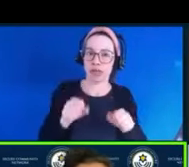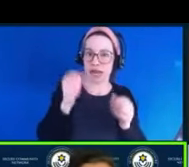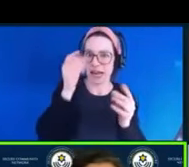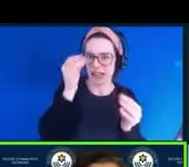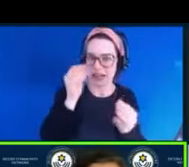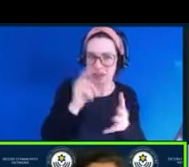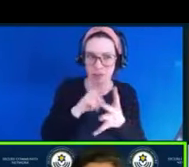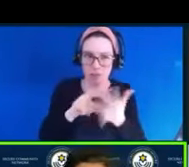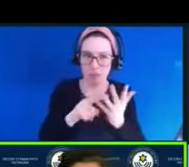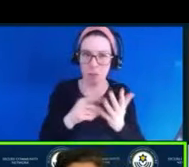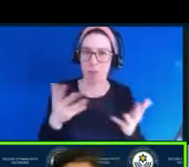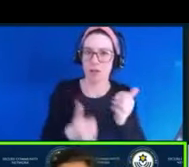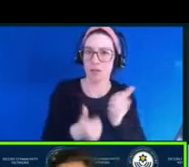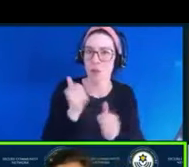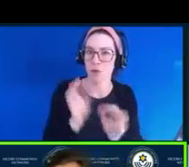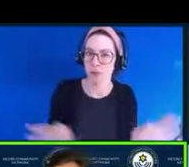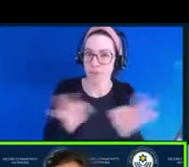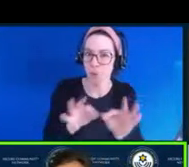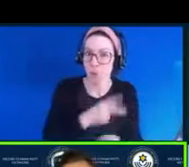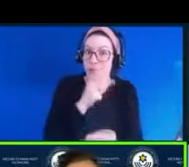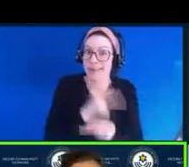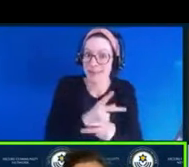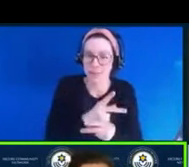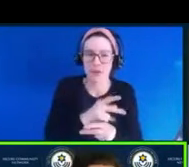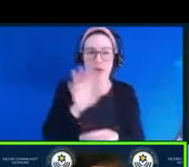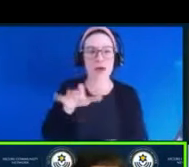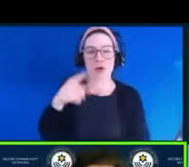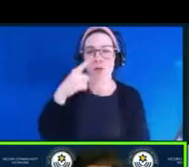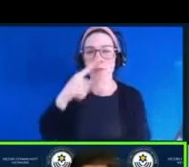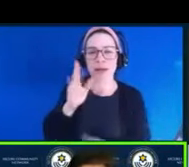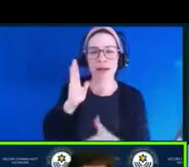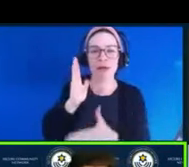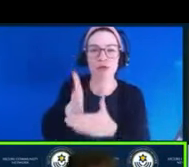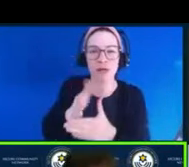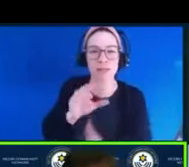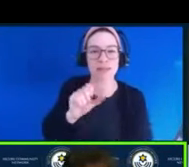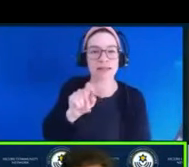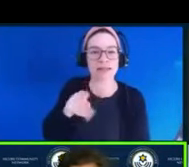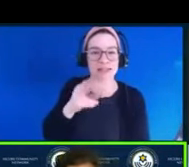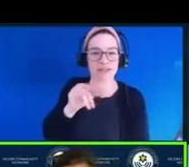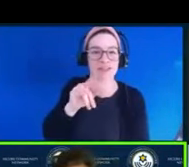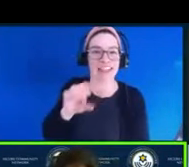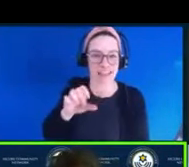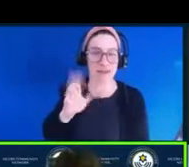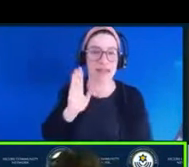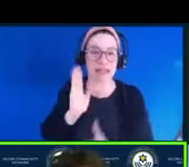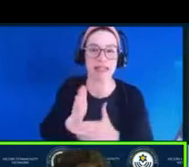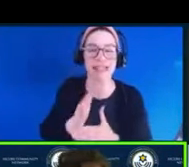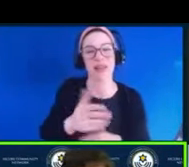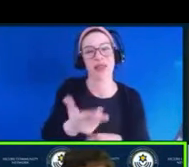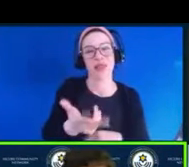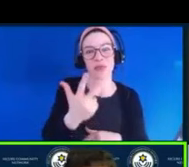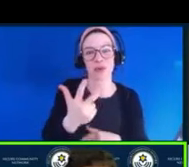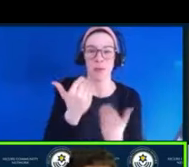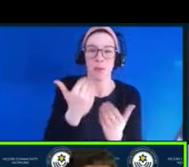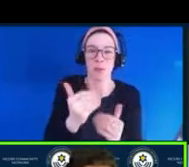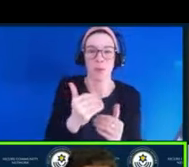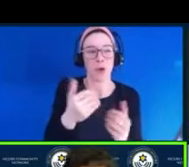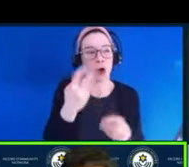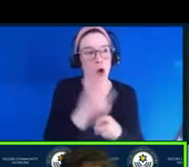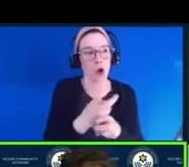can I interrupt you real quick? So you bring something up, you know, to give three tips is hard, right? Because there's so many. But